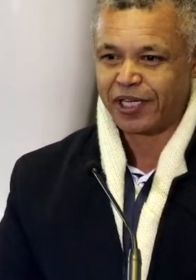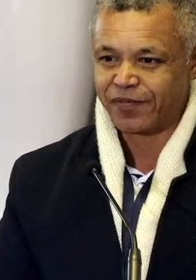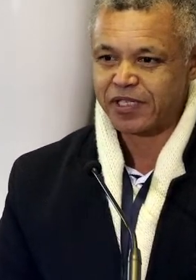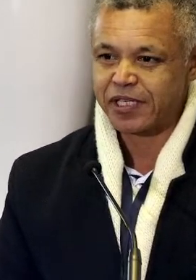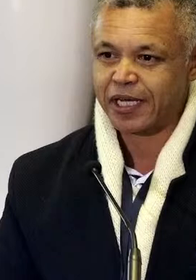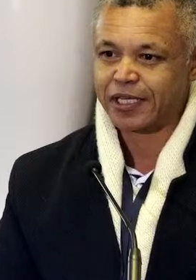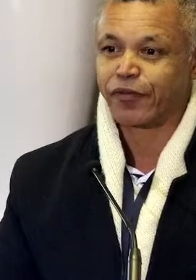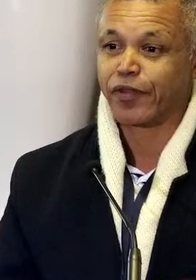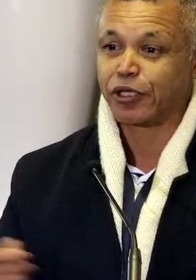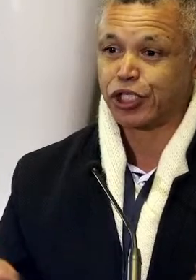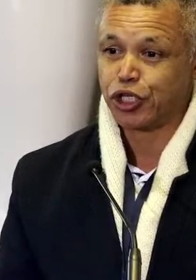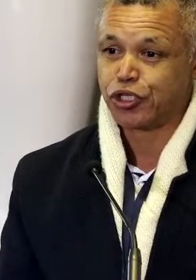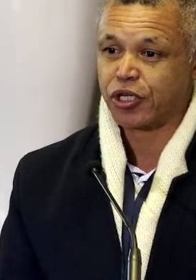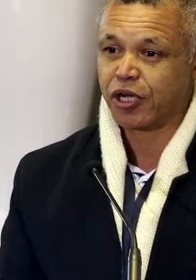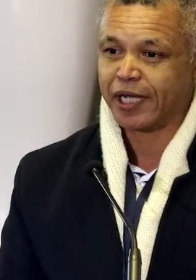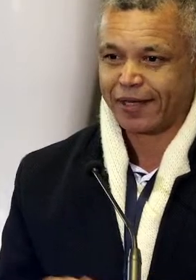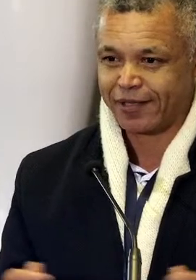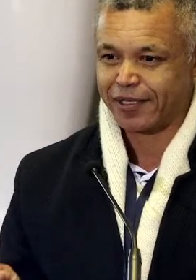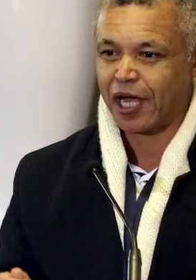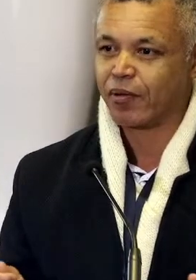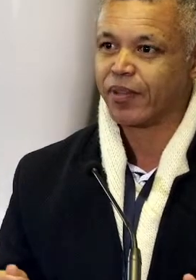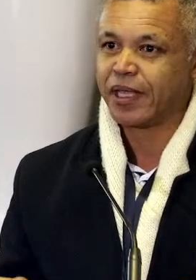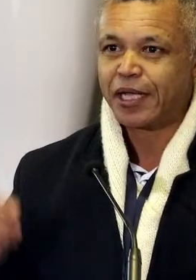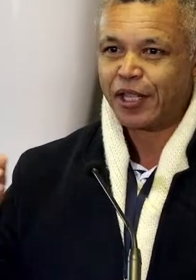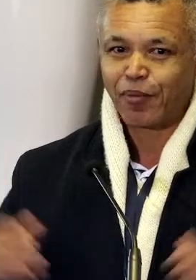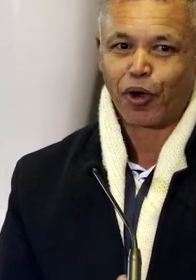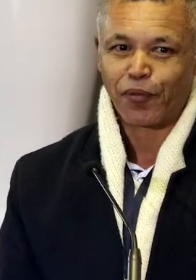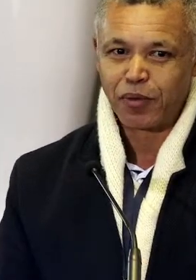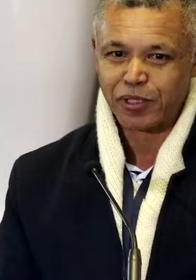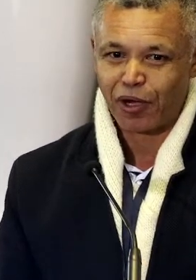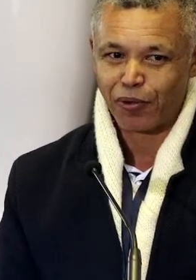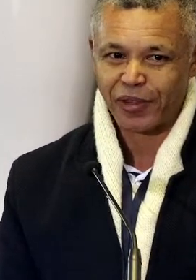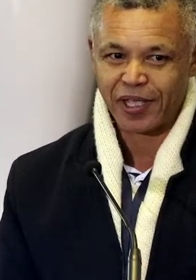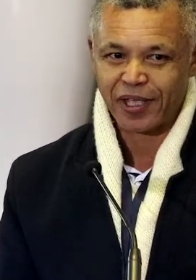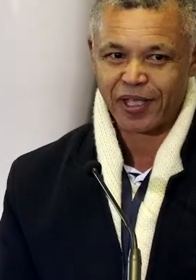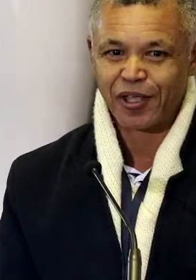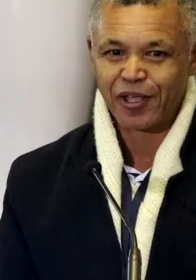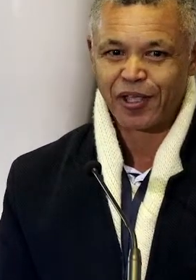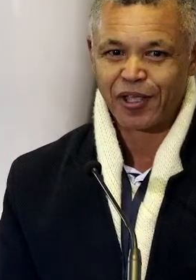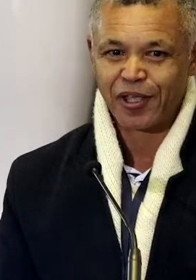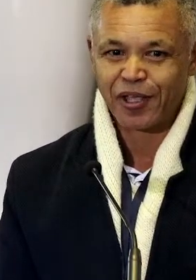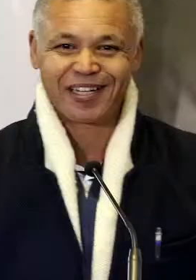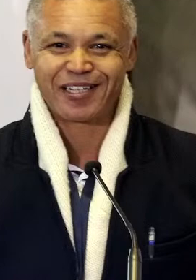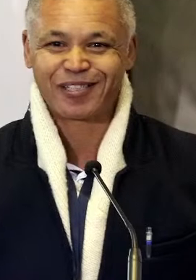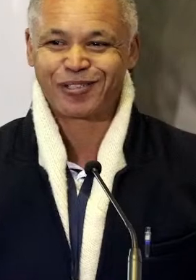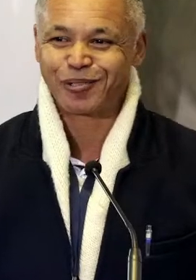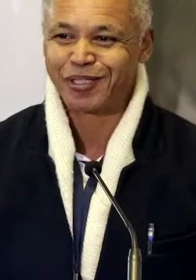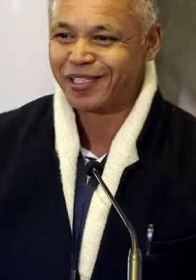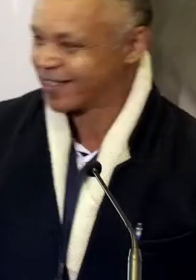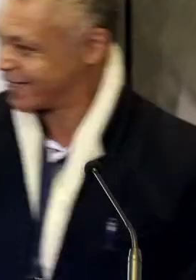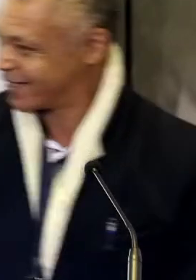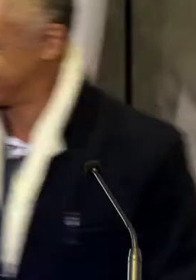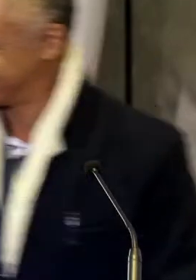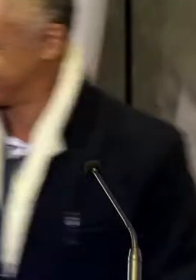on the left-hand side. So for those that needs to go at now and then, the bathrooms are all there. Thank you very much, ladies and